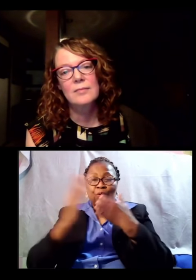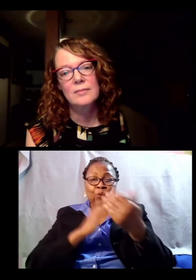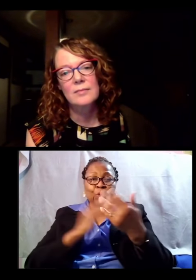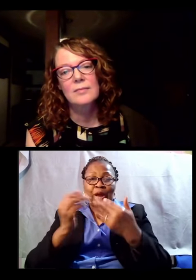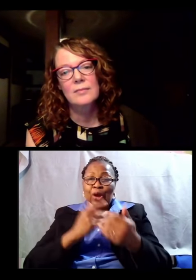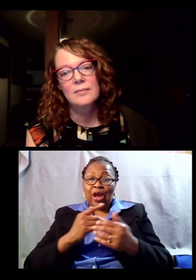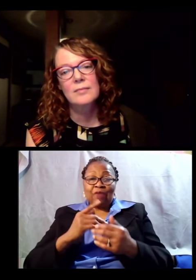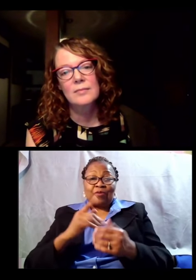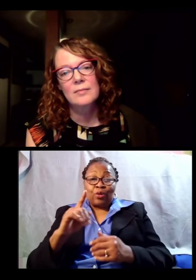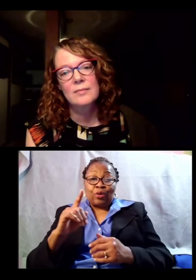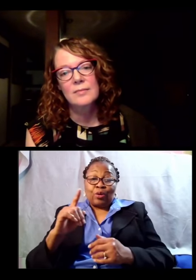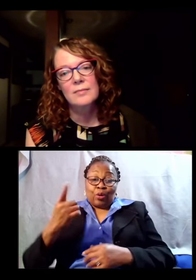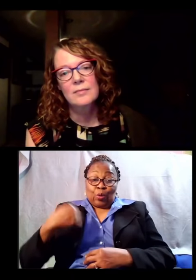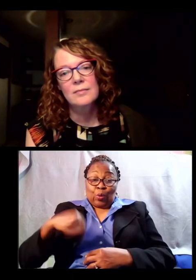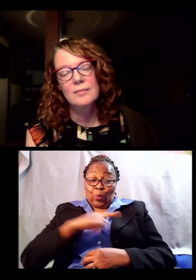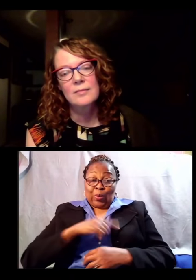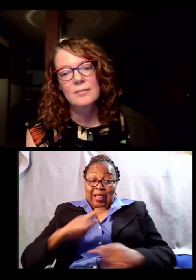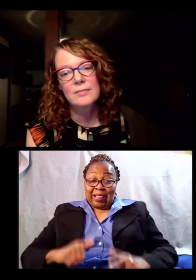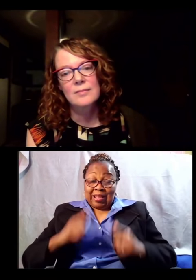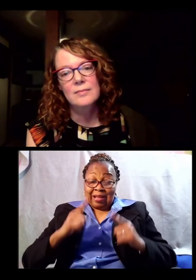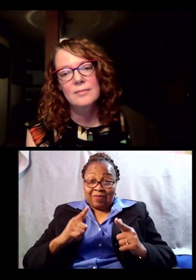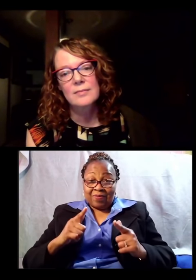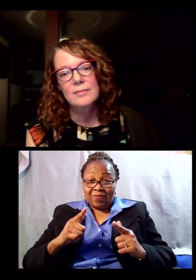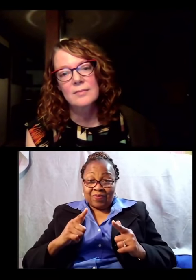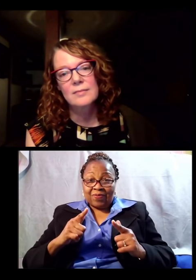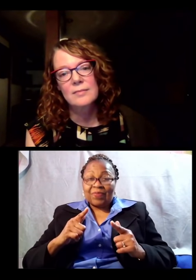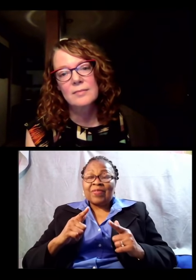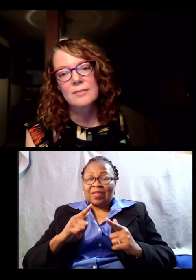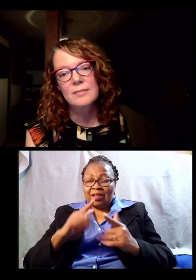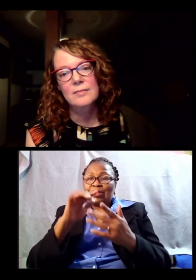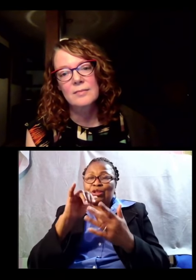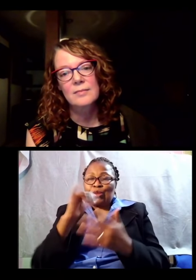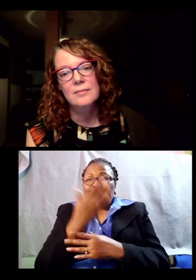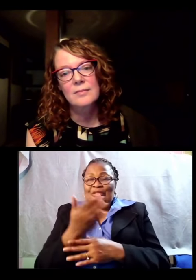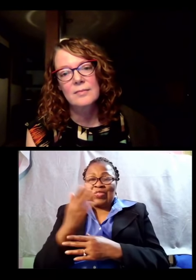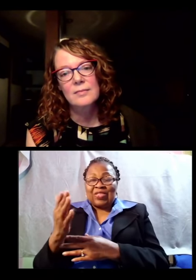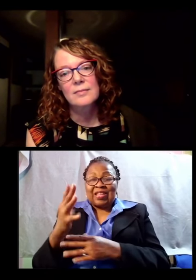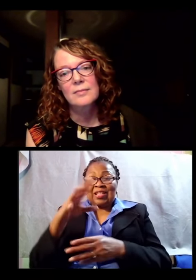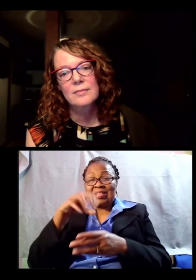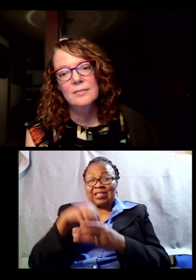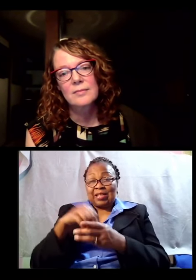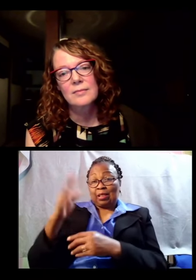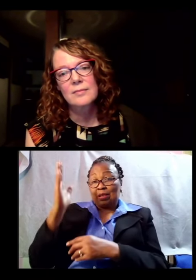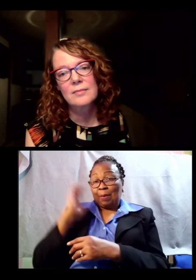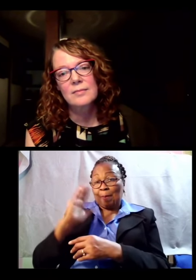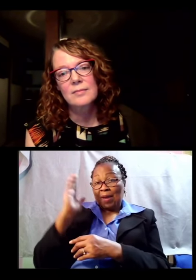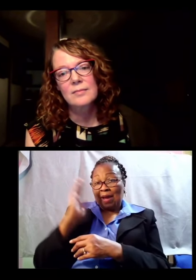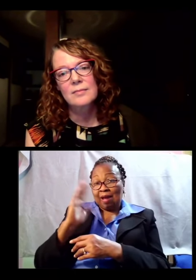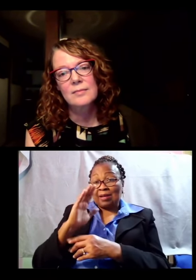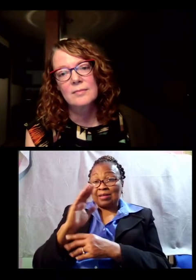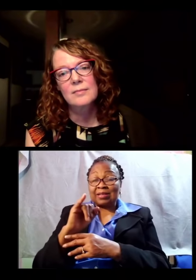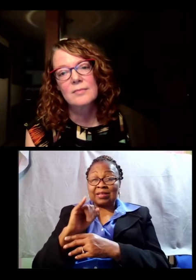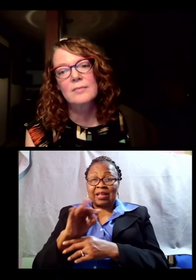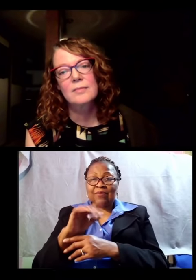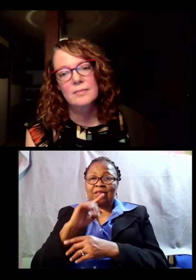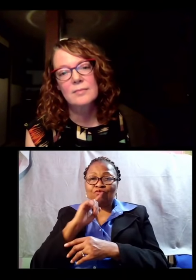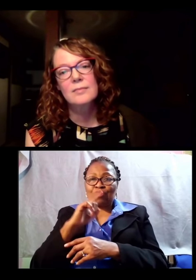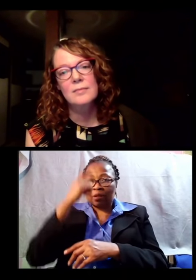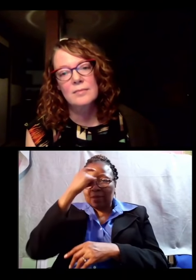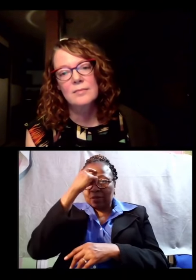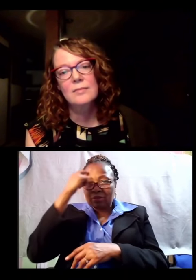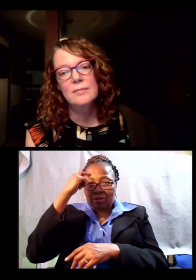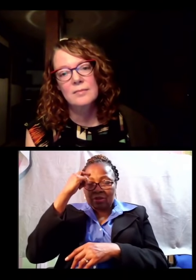live. And those things in the past, if they've been pretty traumatic,